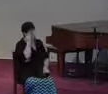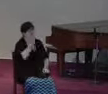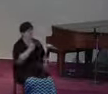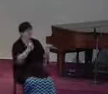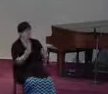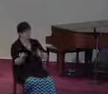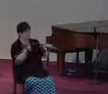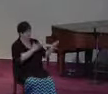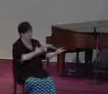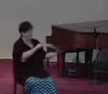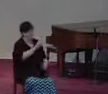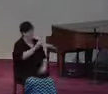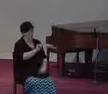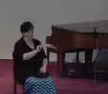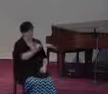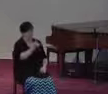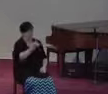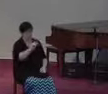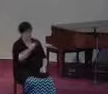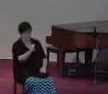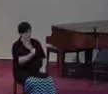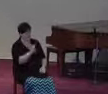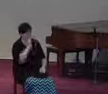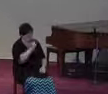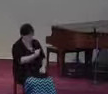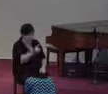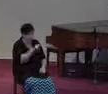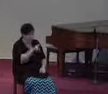Lake right now, it is like Lodi mud pit. Yeah.